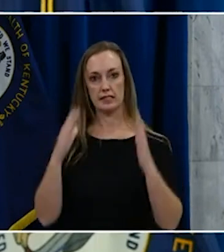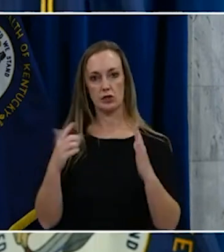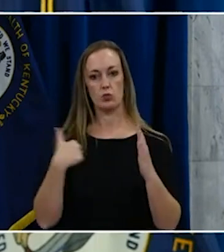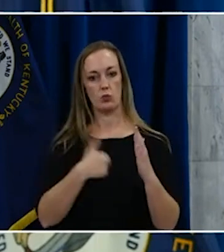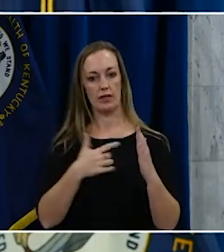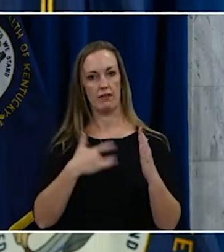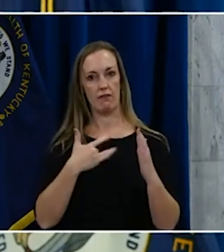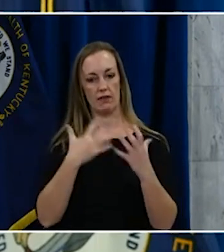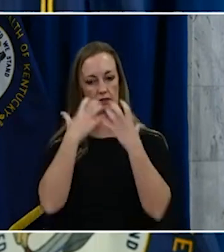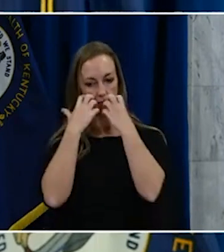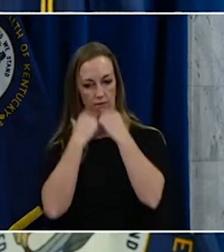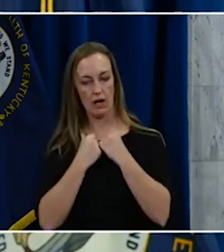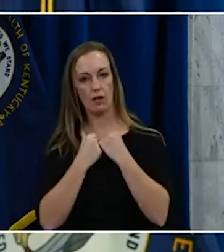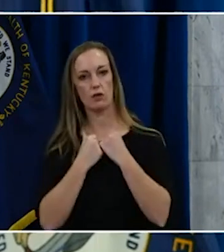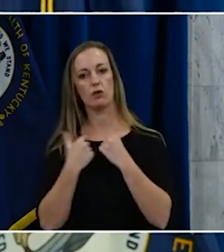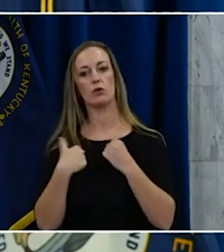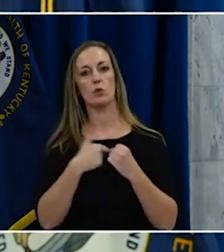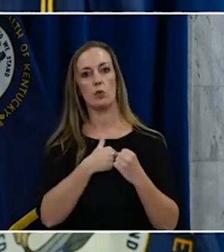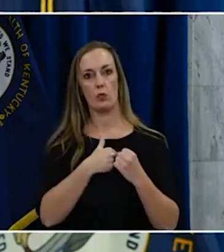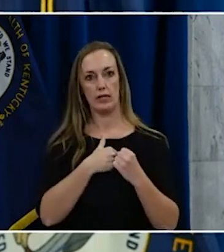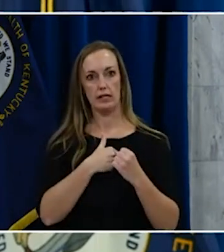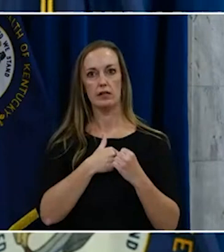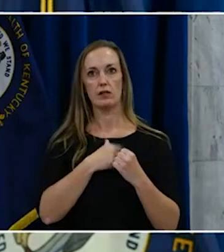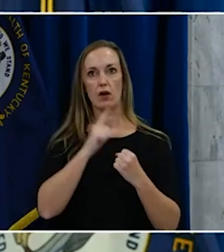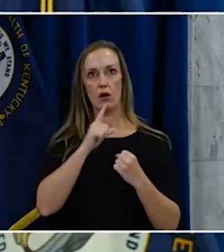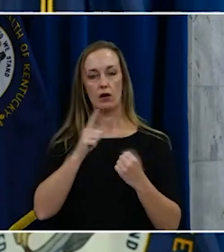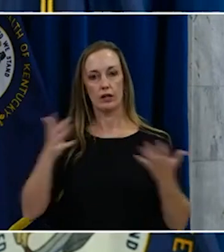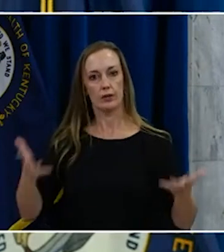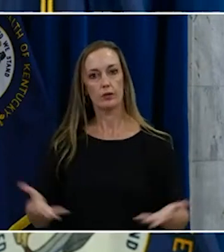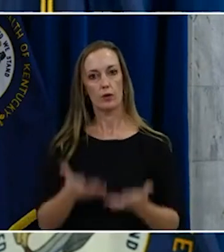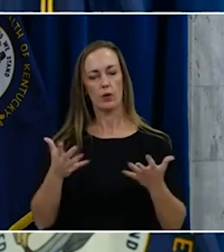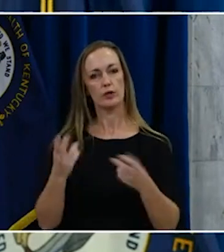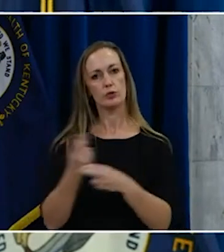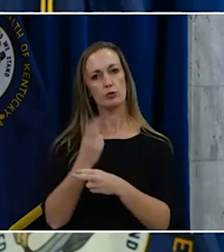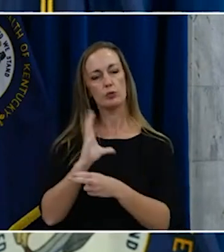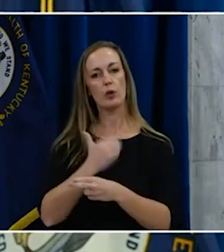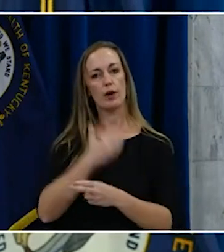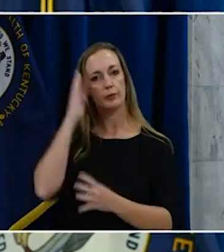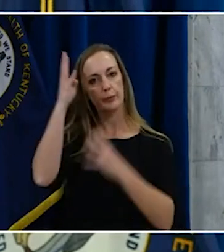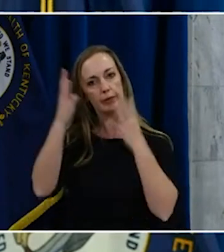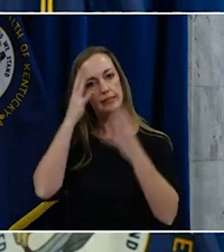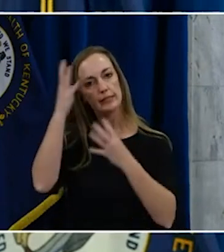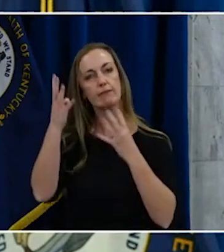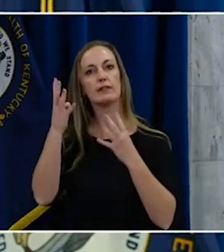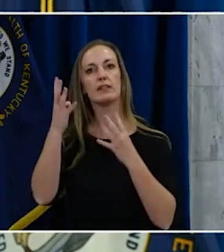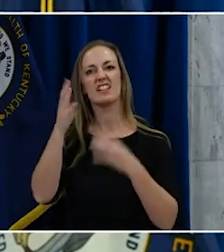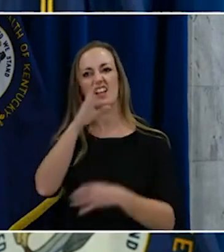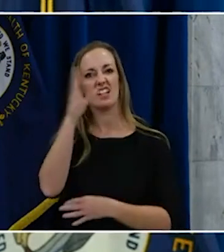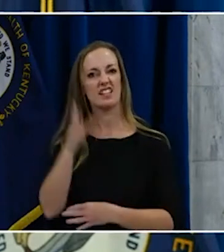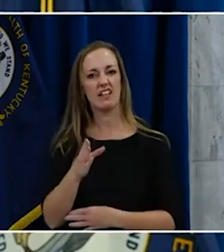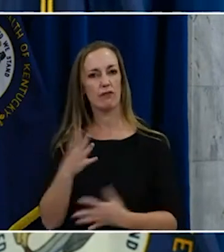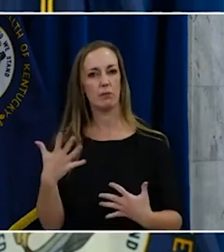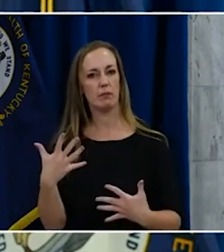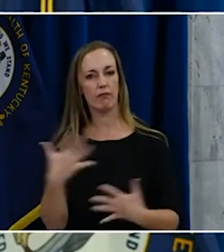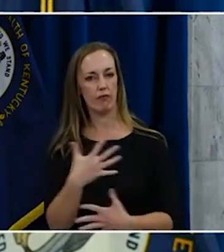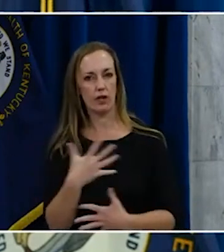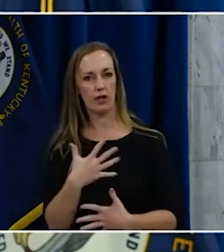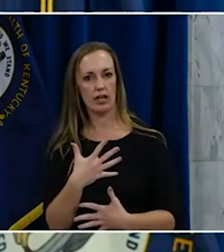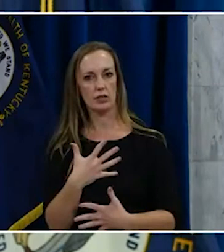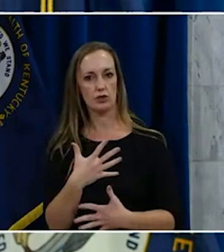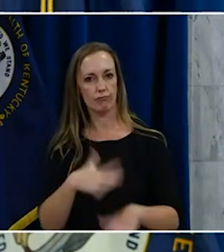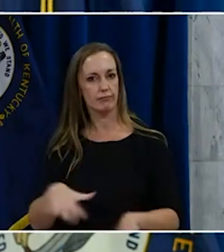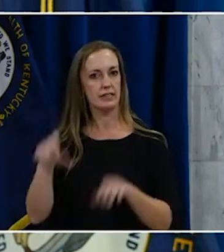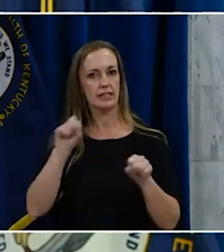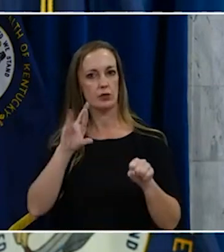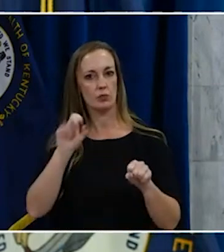valued and where we are encouraged to use our creativity and never be afraid to take a